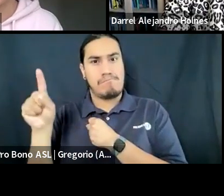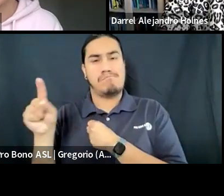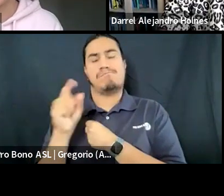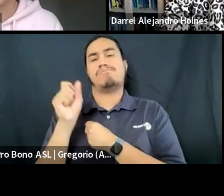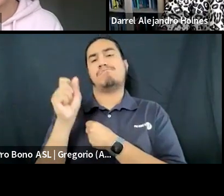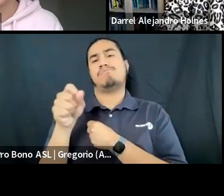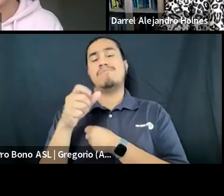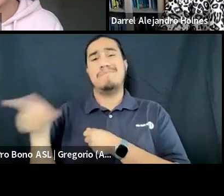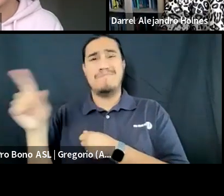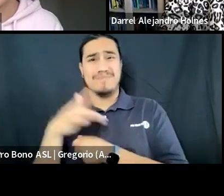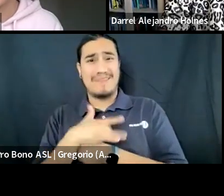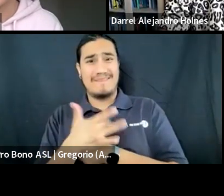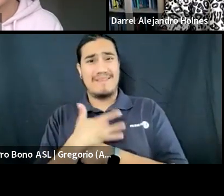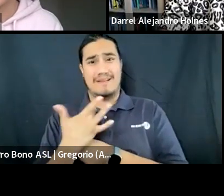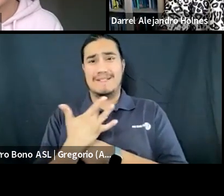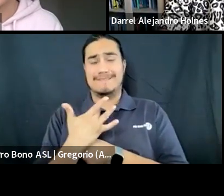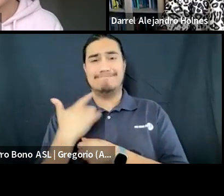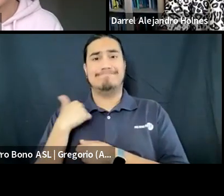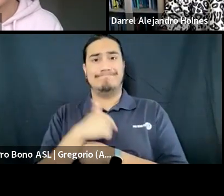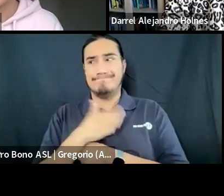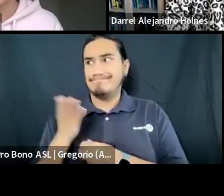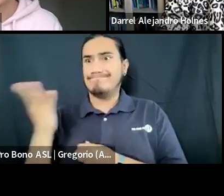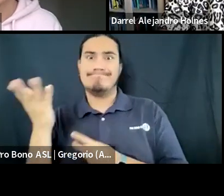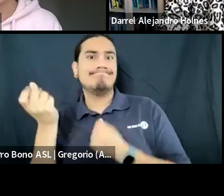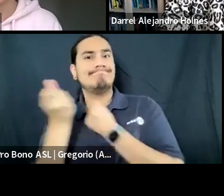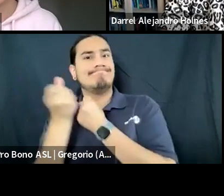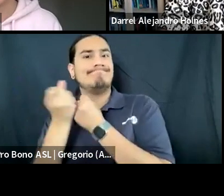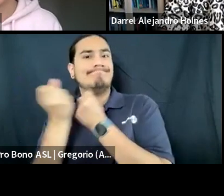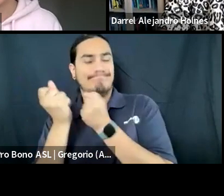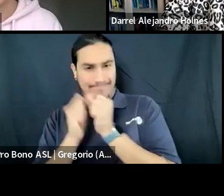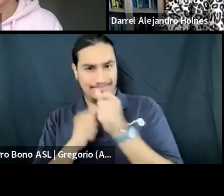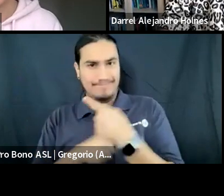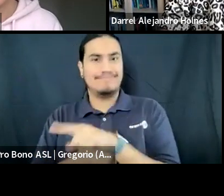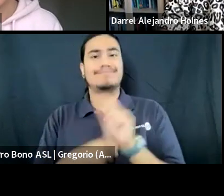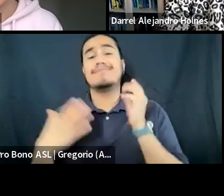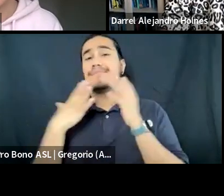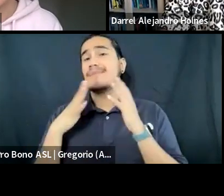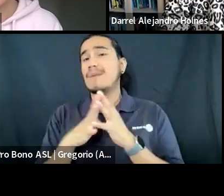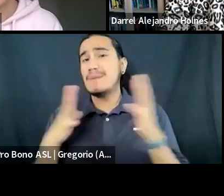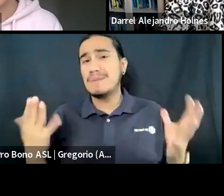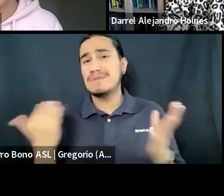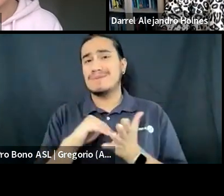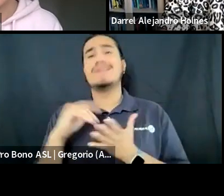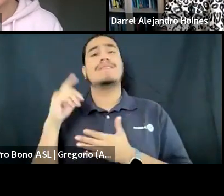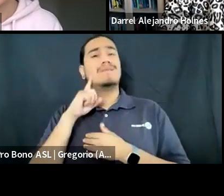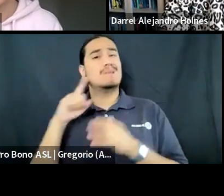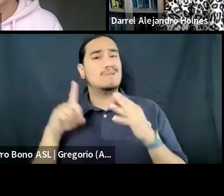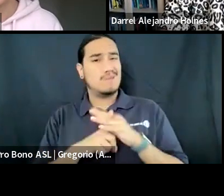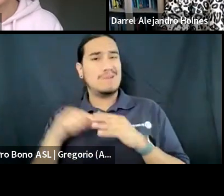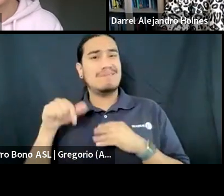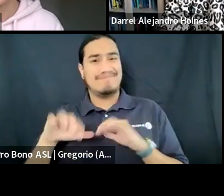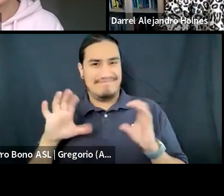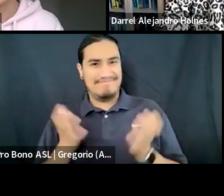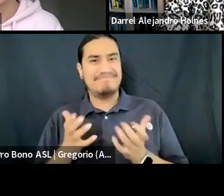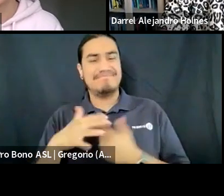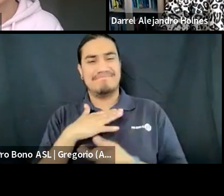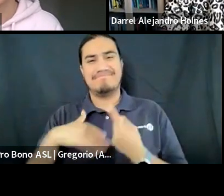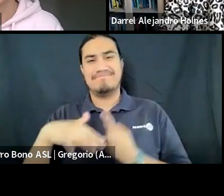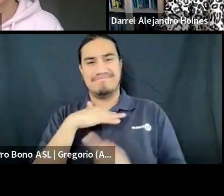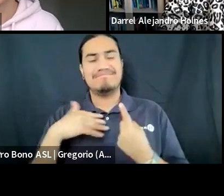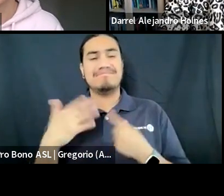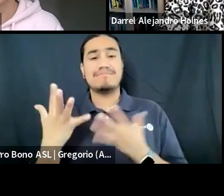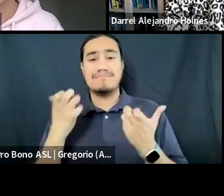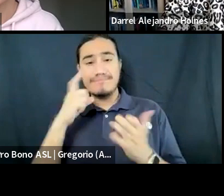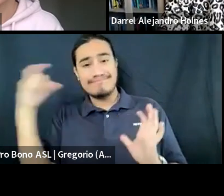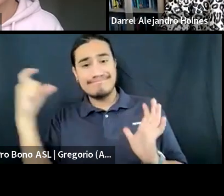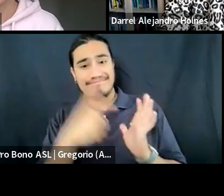they are feeling us being there with them. Again, thank you so much for everyone joining us in the space. I wanted to